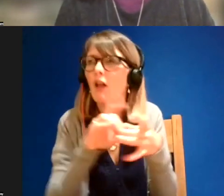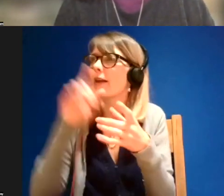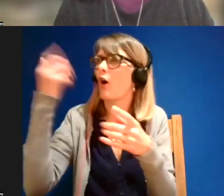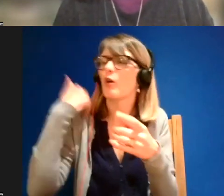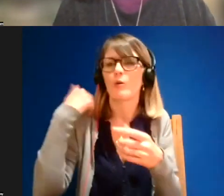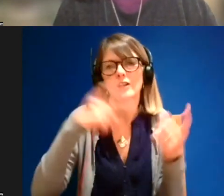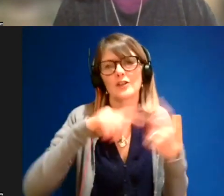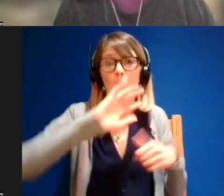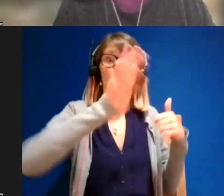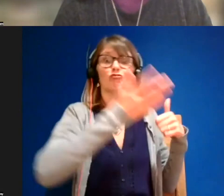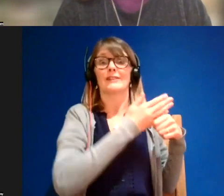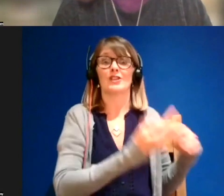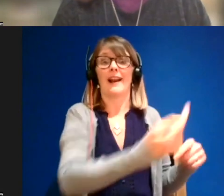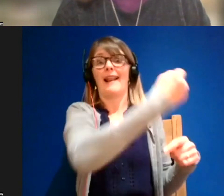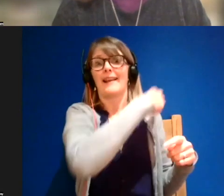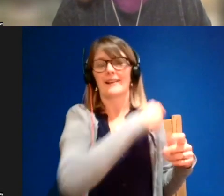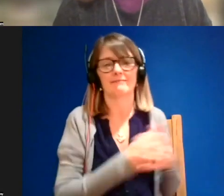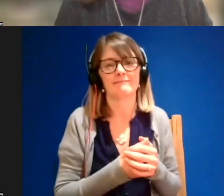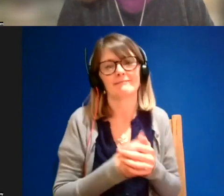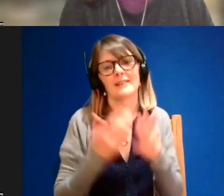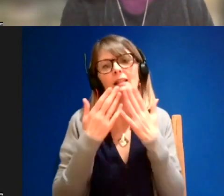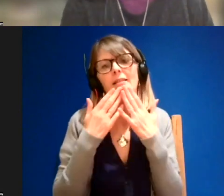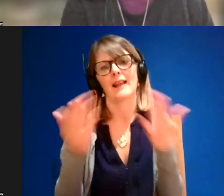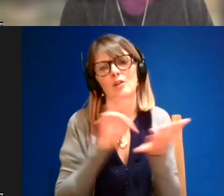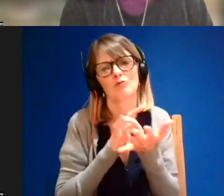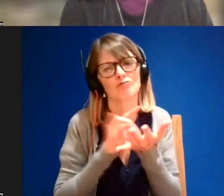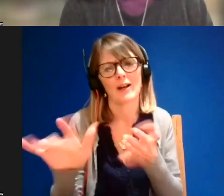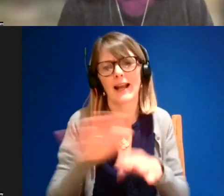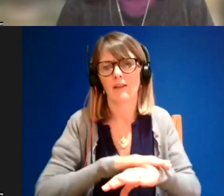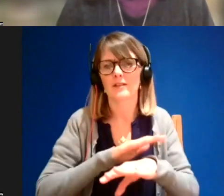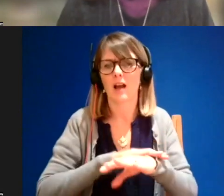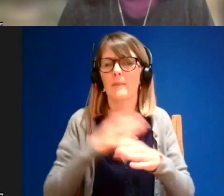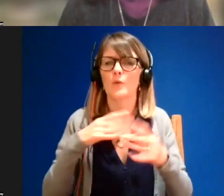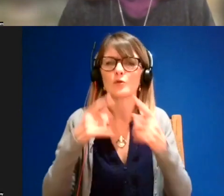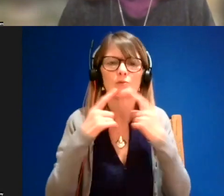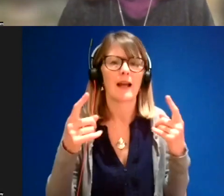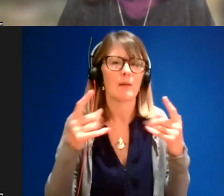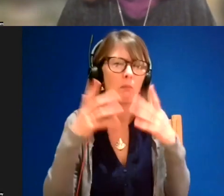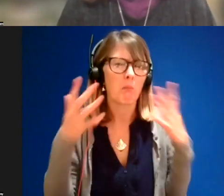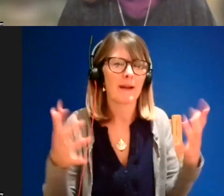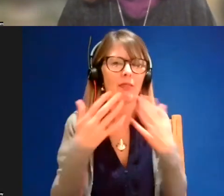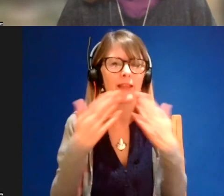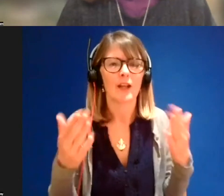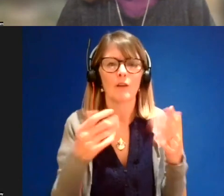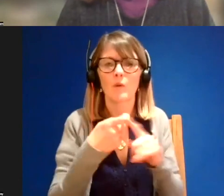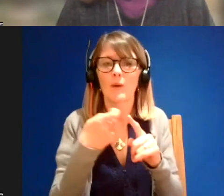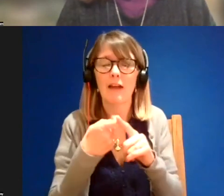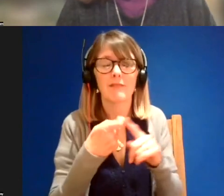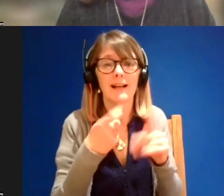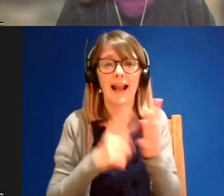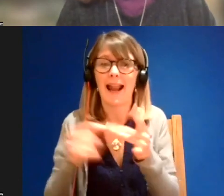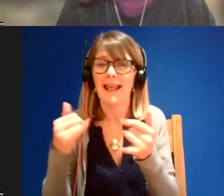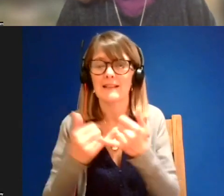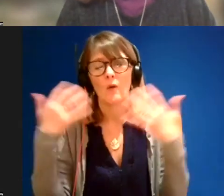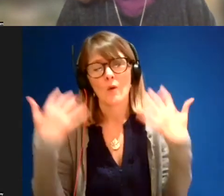Thank you. Well, thank you. We've run out of time. I want to say a huge thank you to Karen and to Liz for their fantastic contributions and